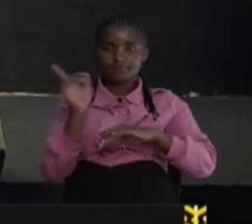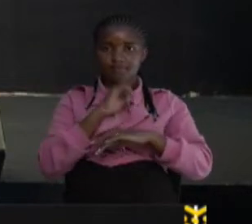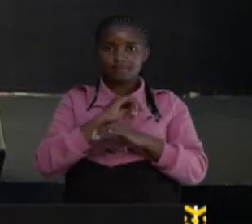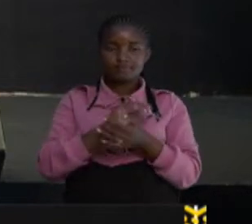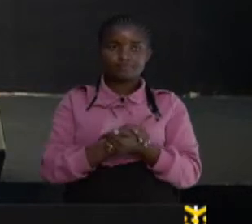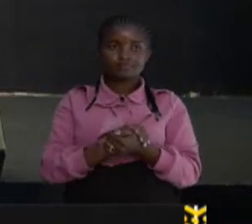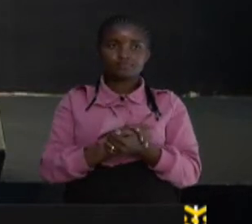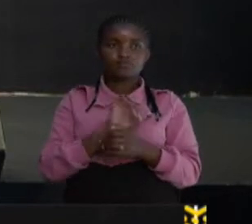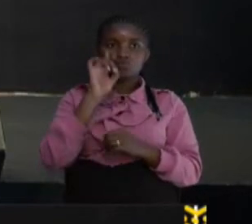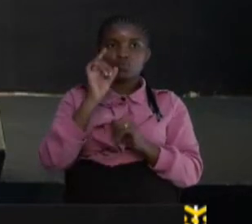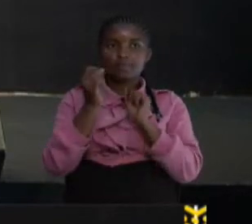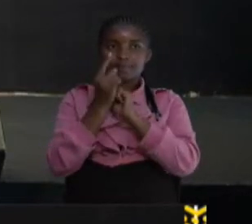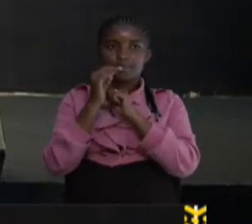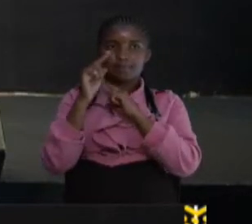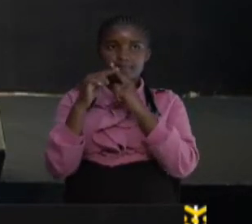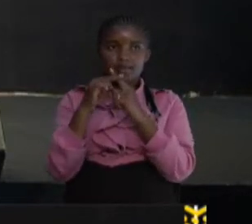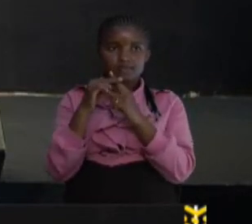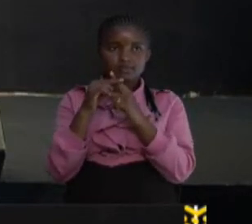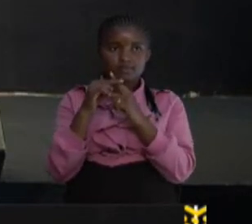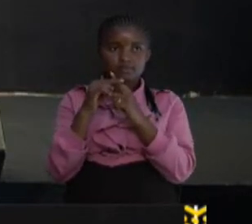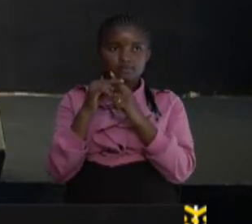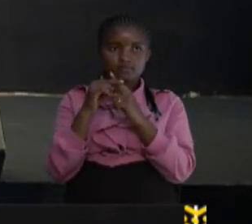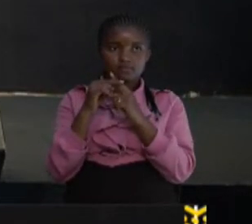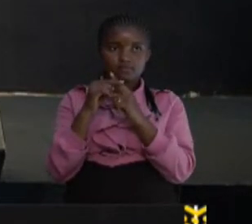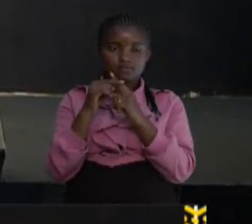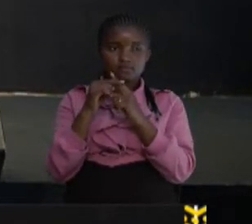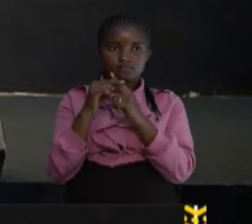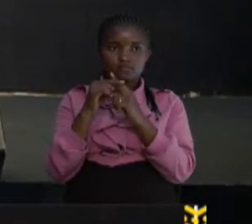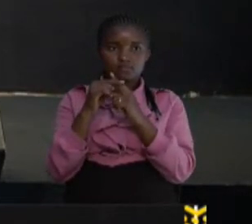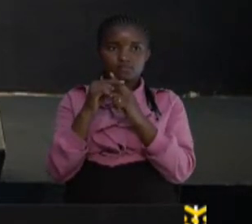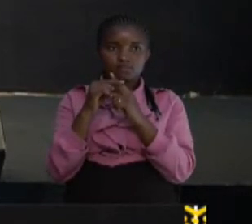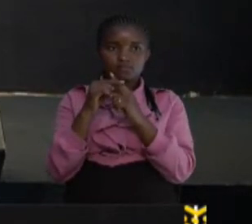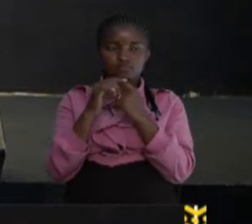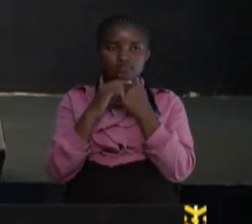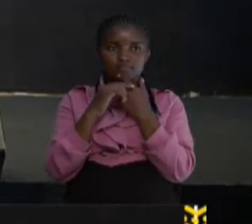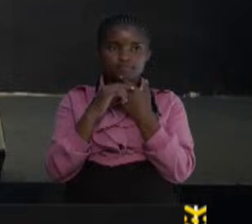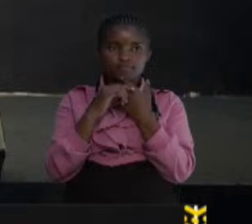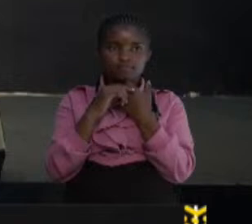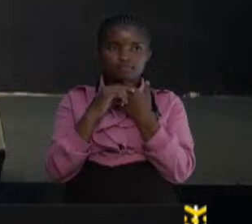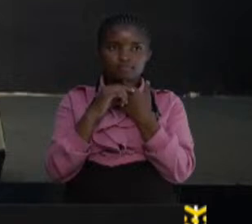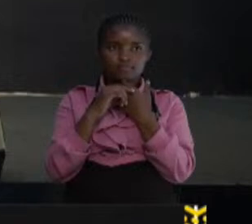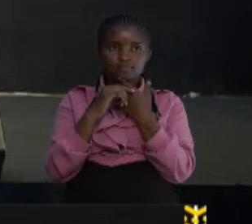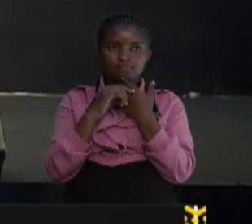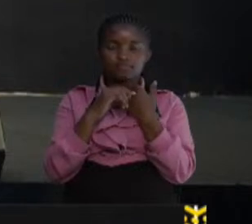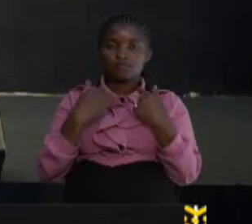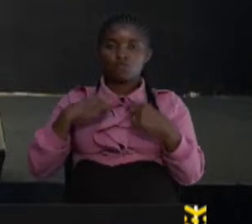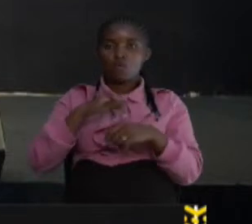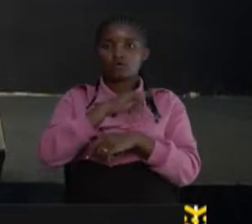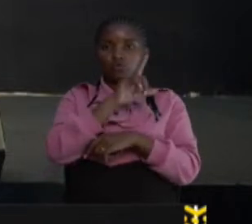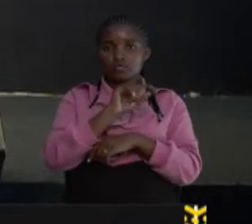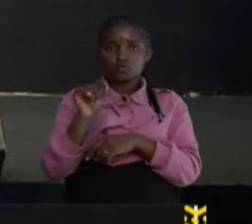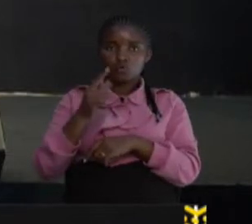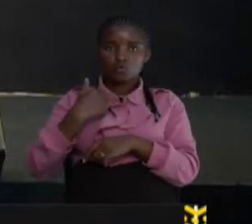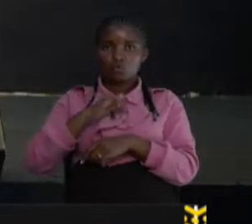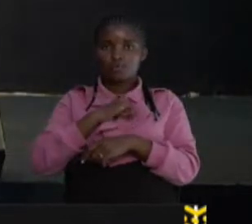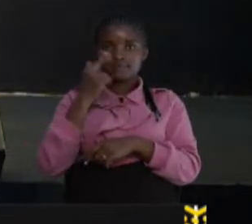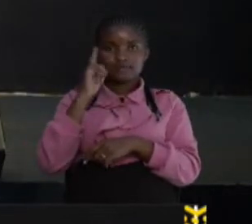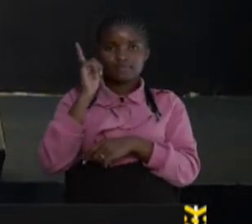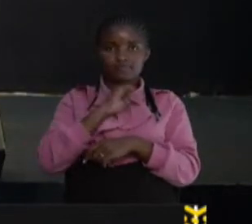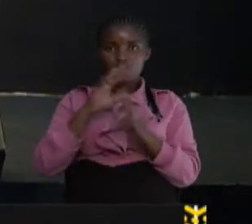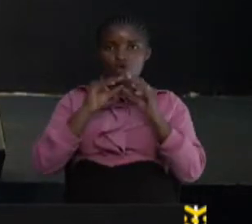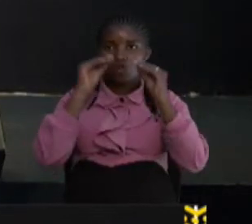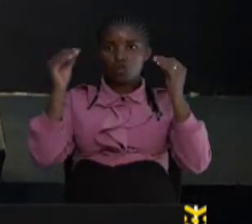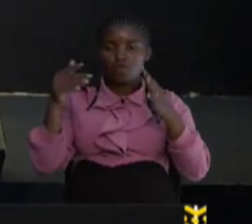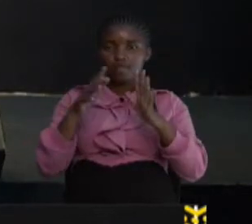is 1 minute plus or long format, yeah? So for us at TikTok, we've noticed that long